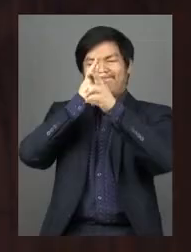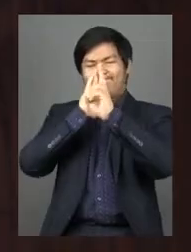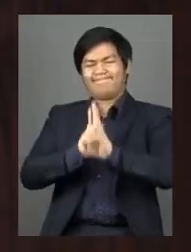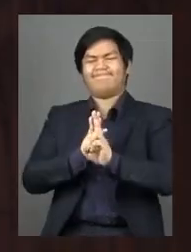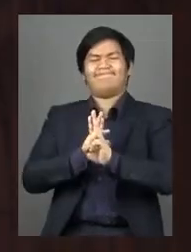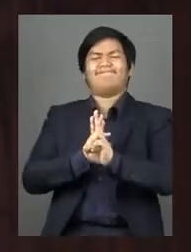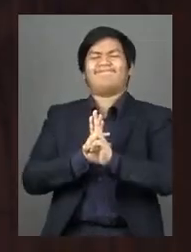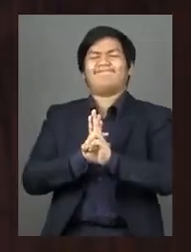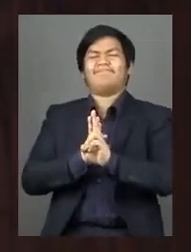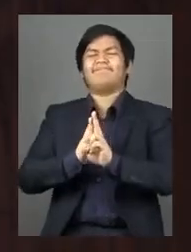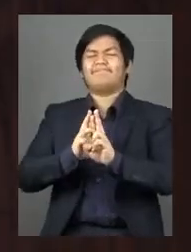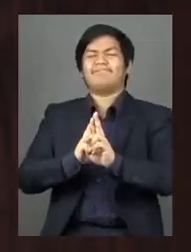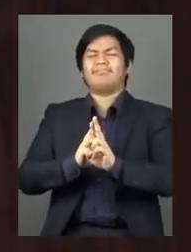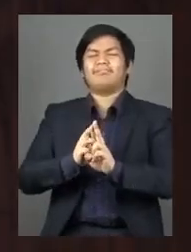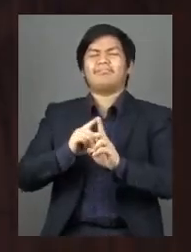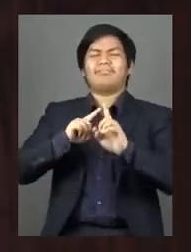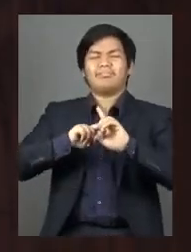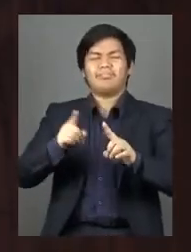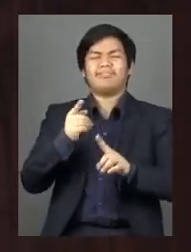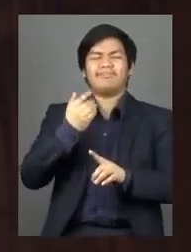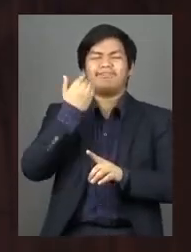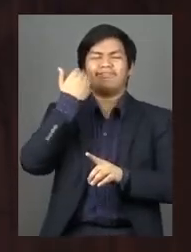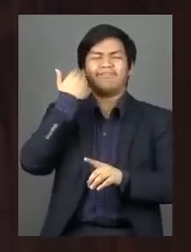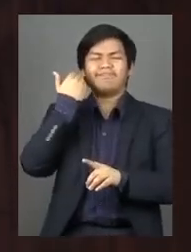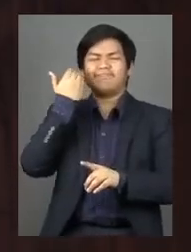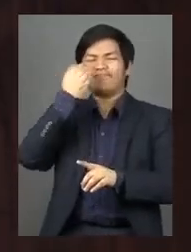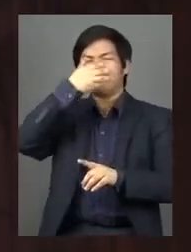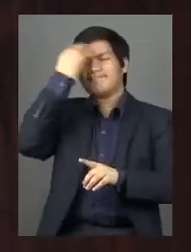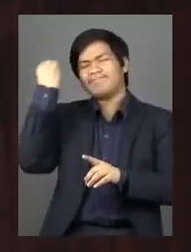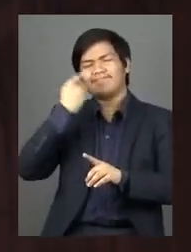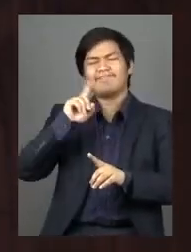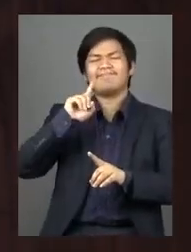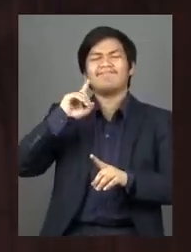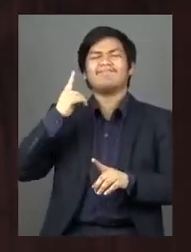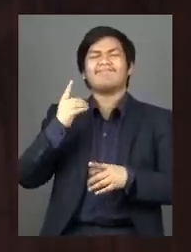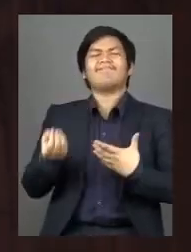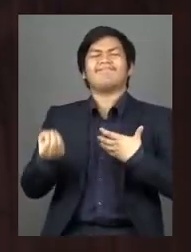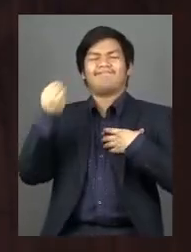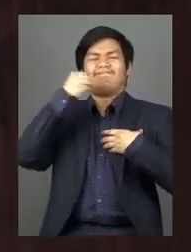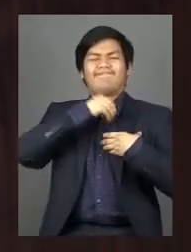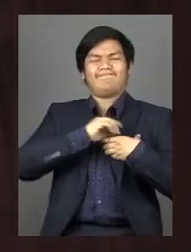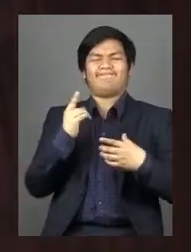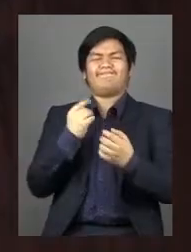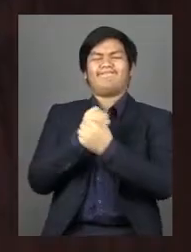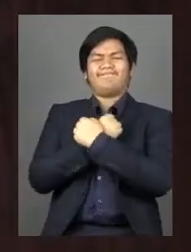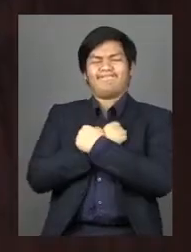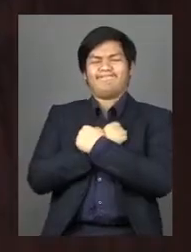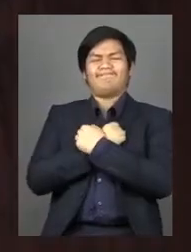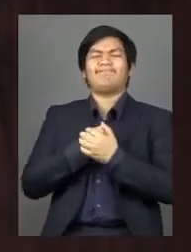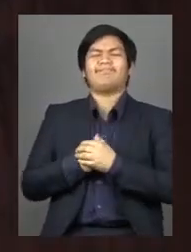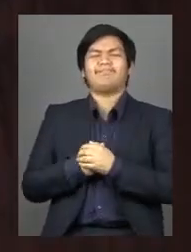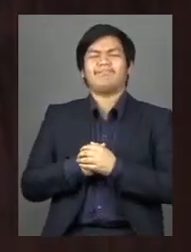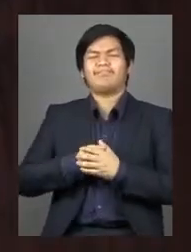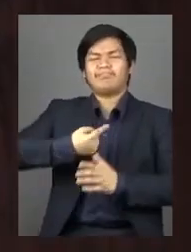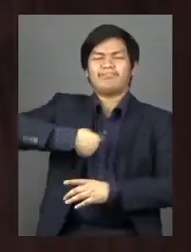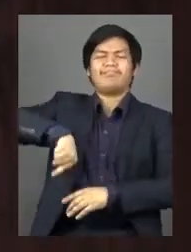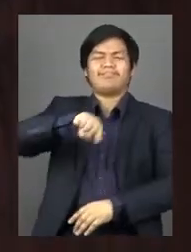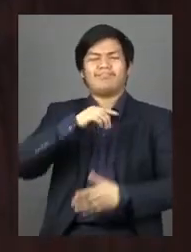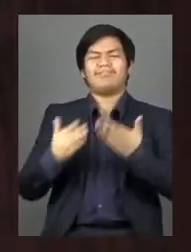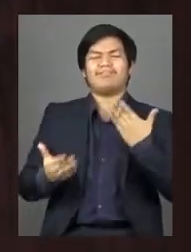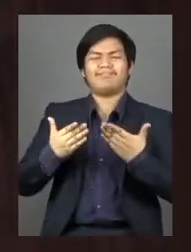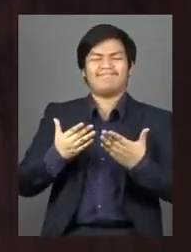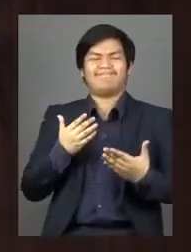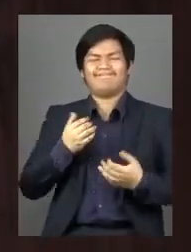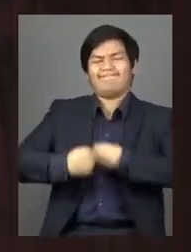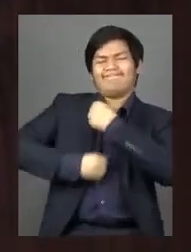out the log that is in our own. Perhaps some of us struggle with with